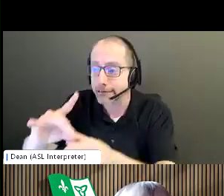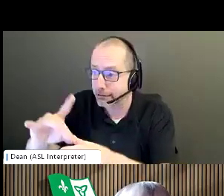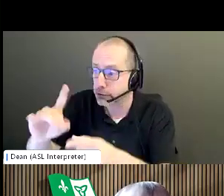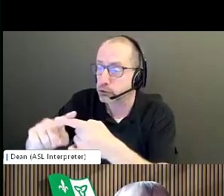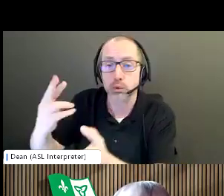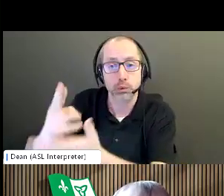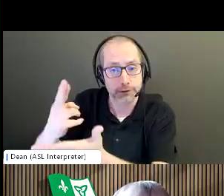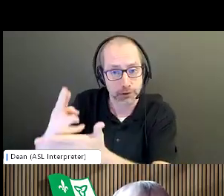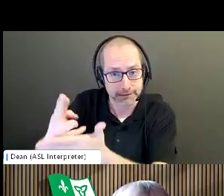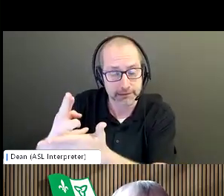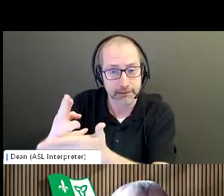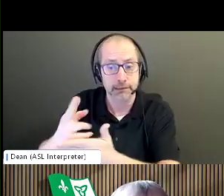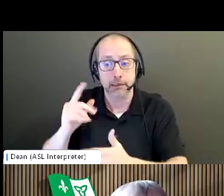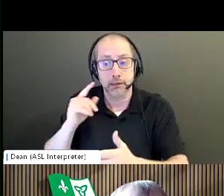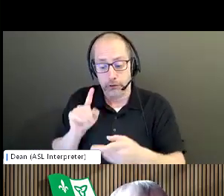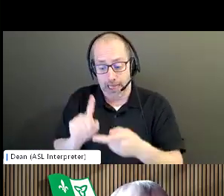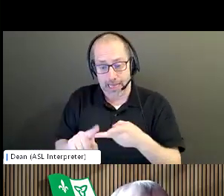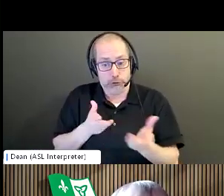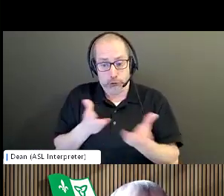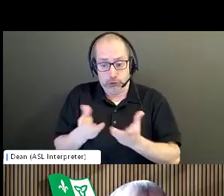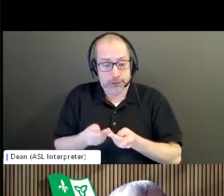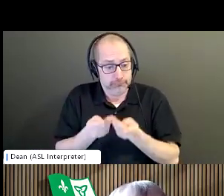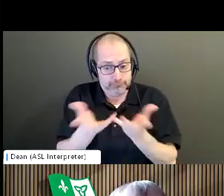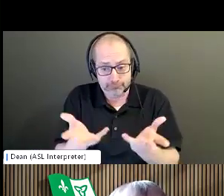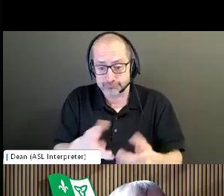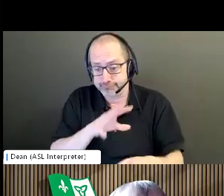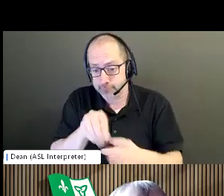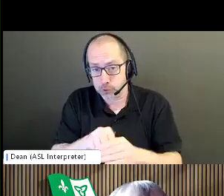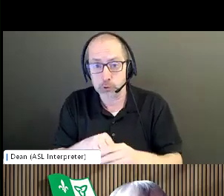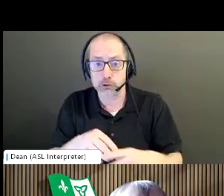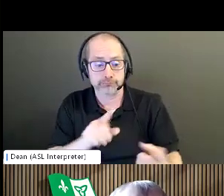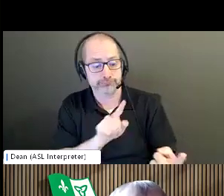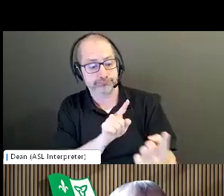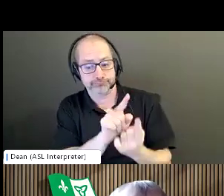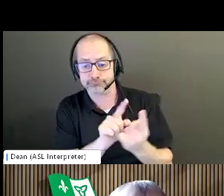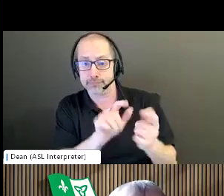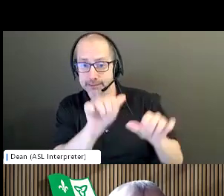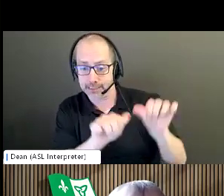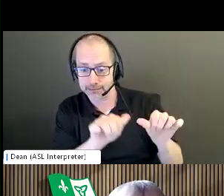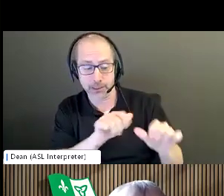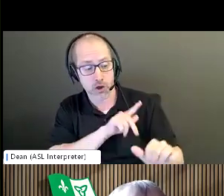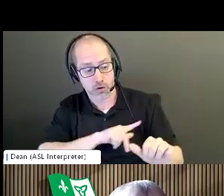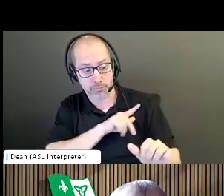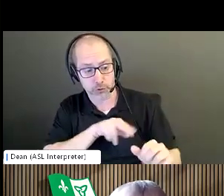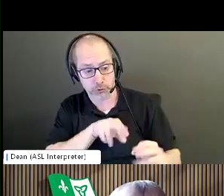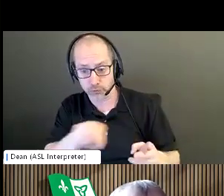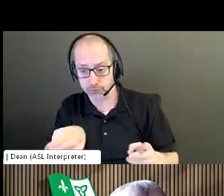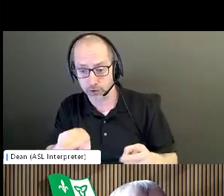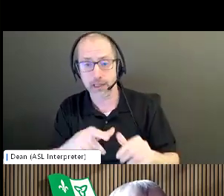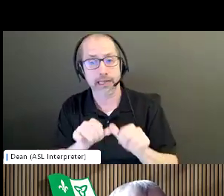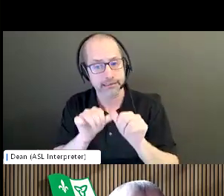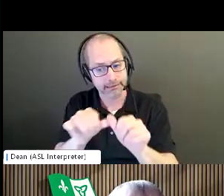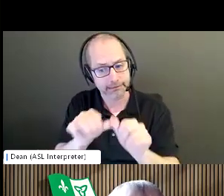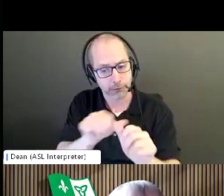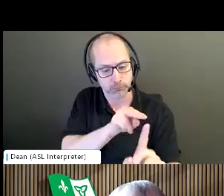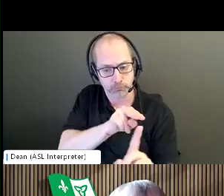resources. These services would include an initial assessment, personalized referral, and continuous follow-up